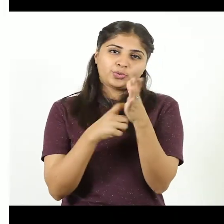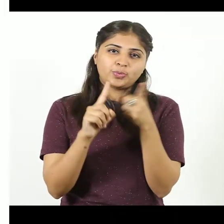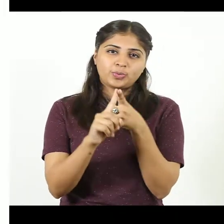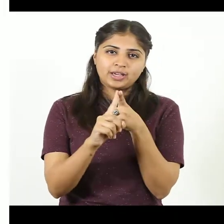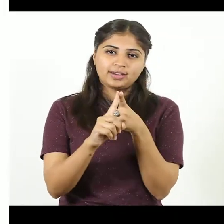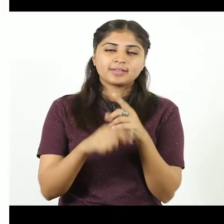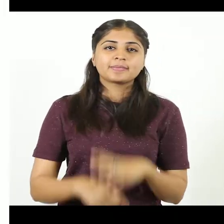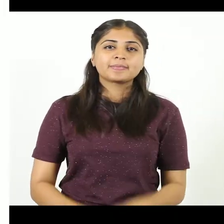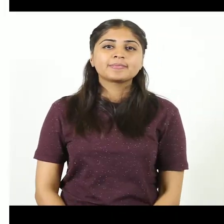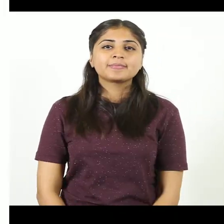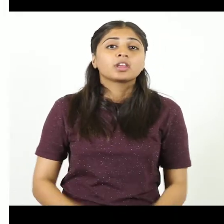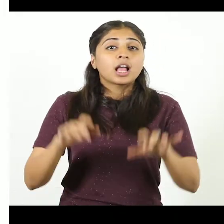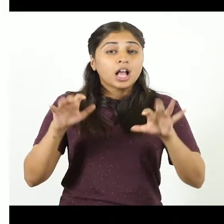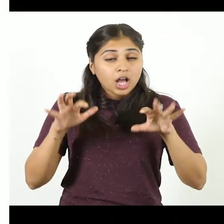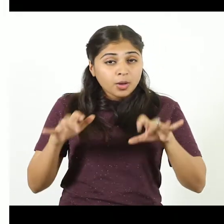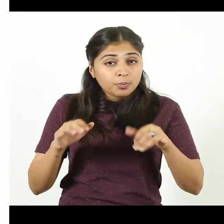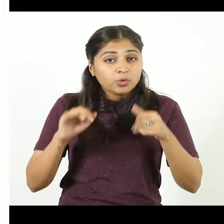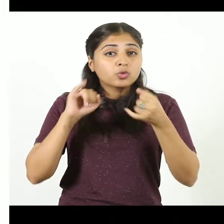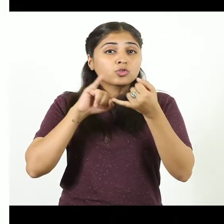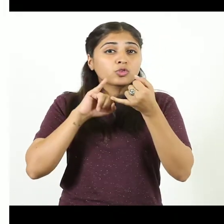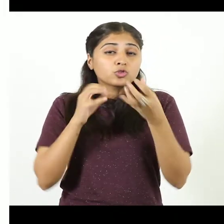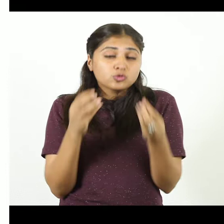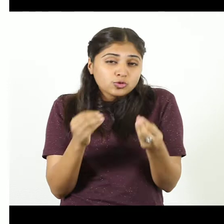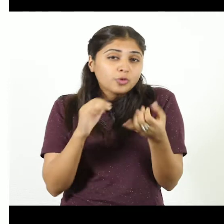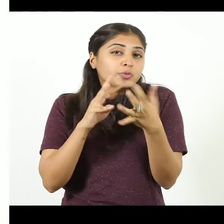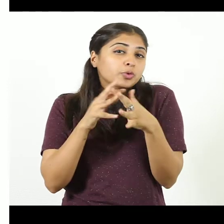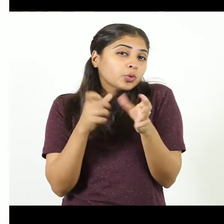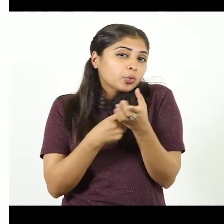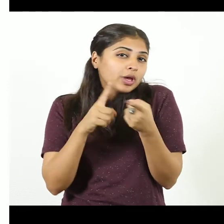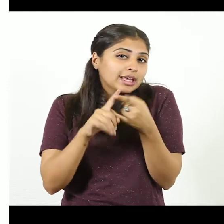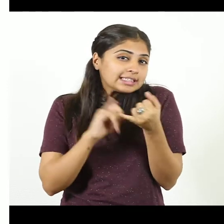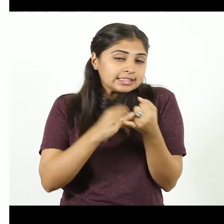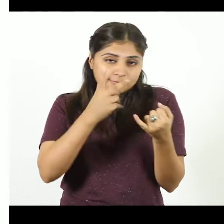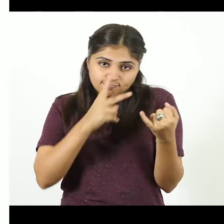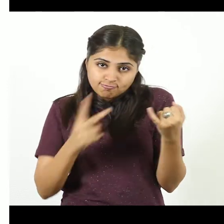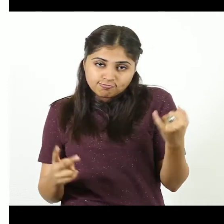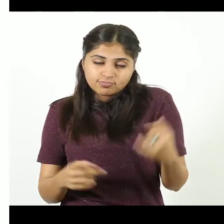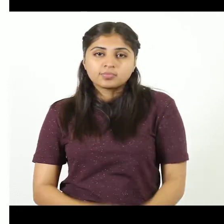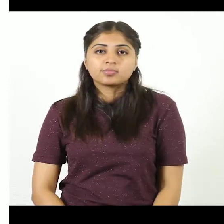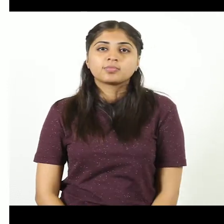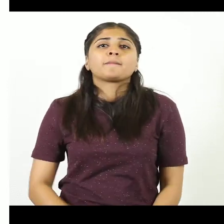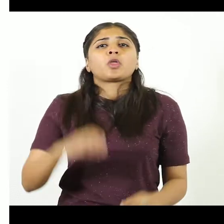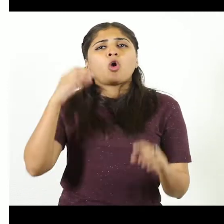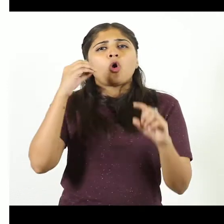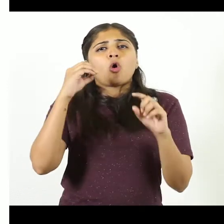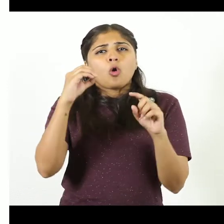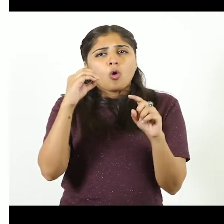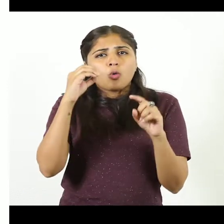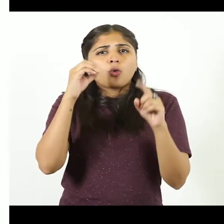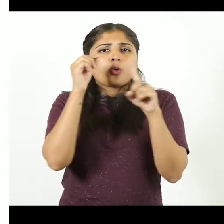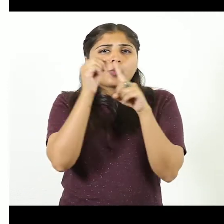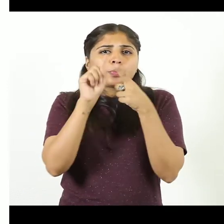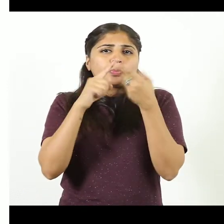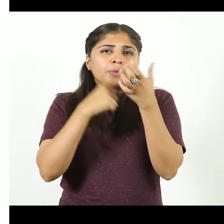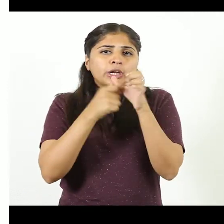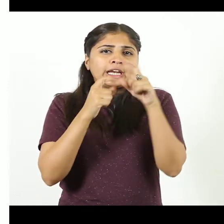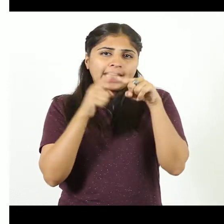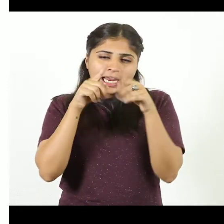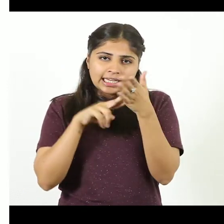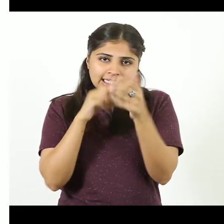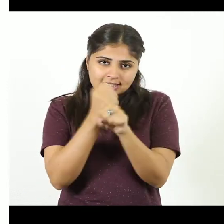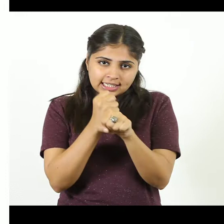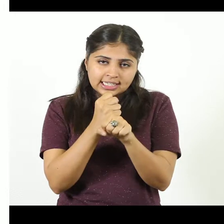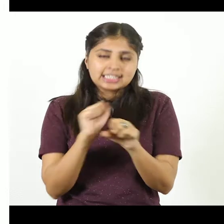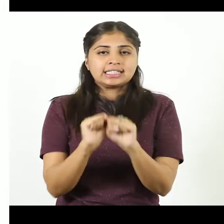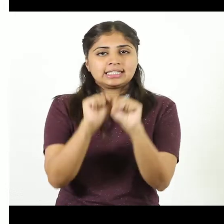Number 2, software. Operating system. An operating system is the program